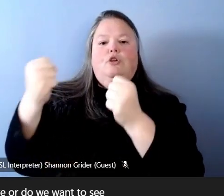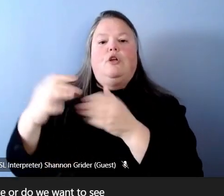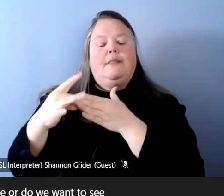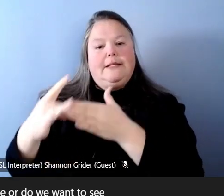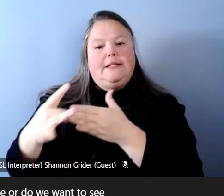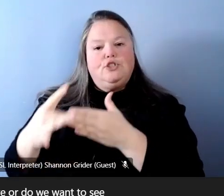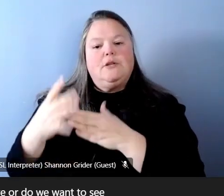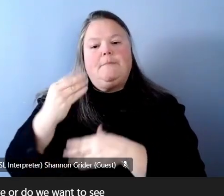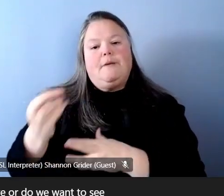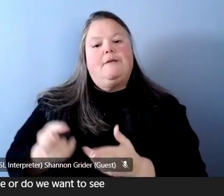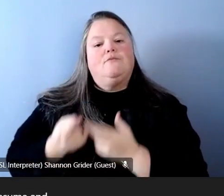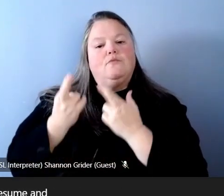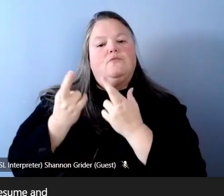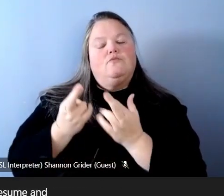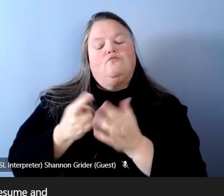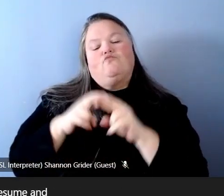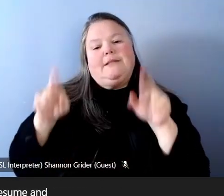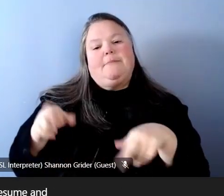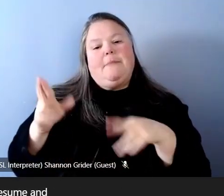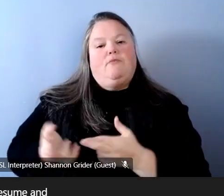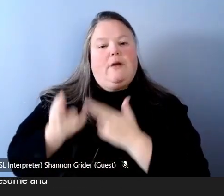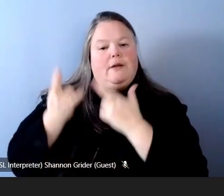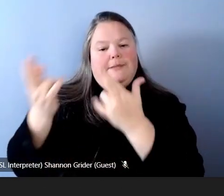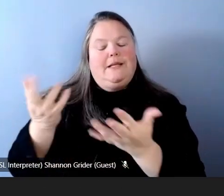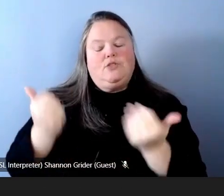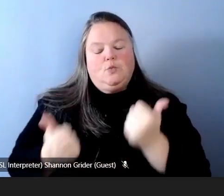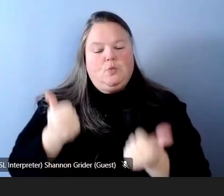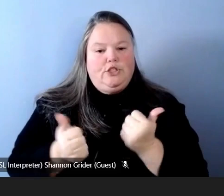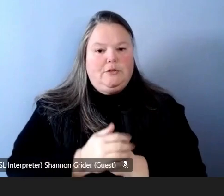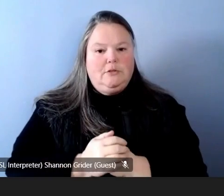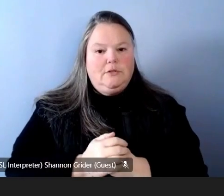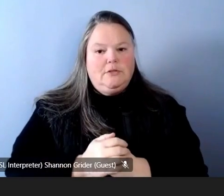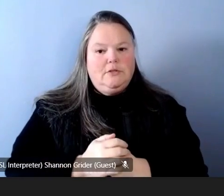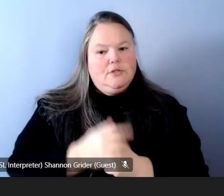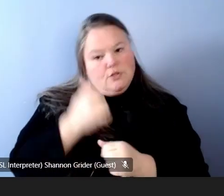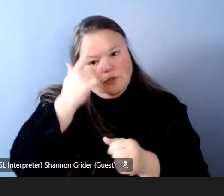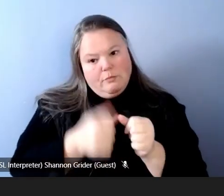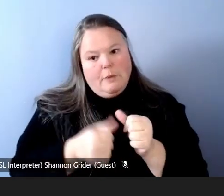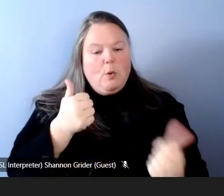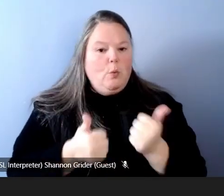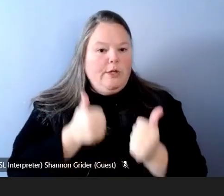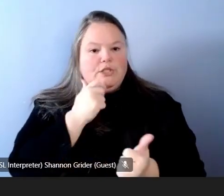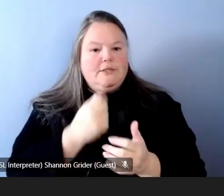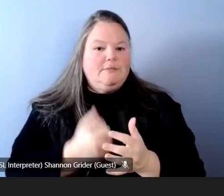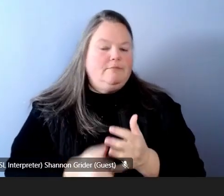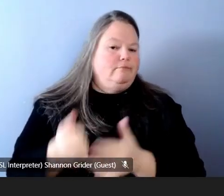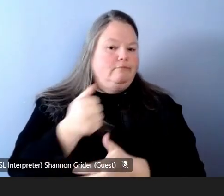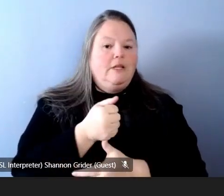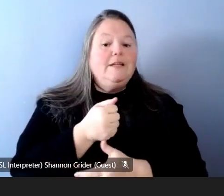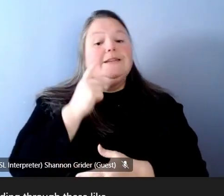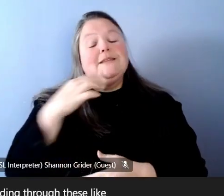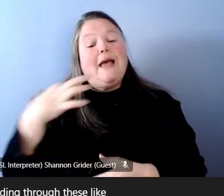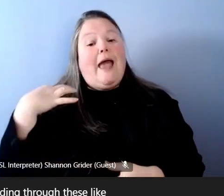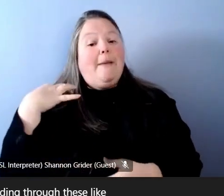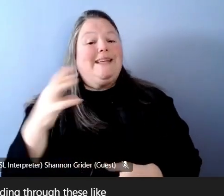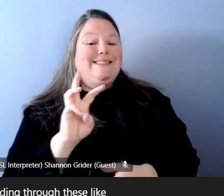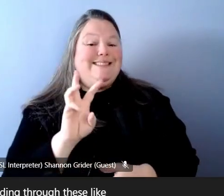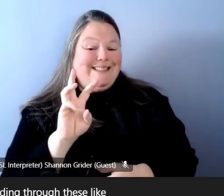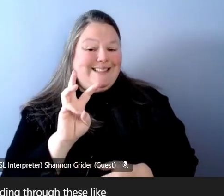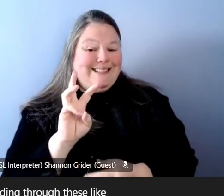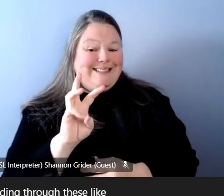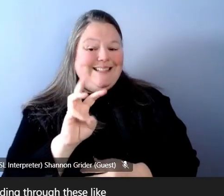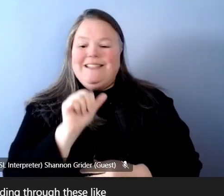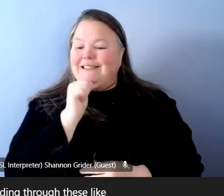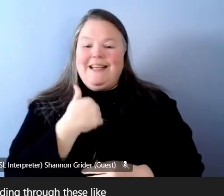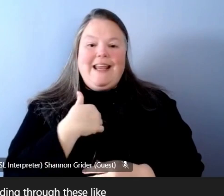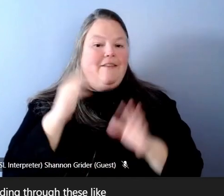resume and recommendations? So I keep that in mind when reading through these. Like applicant 6, it did not have as amazing